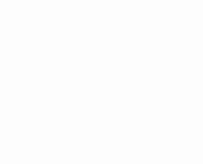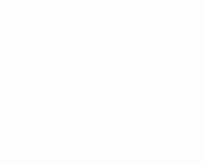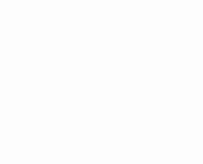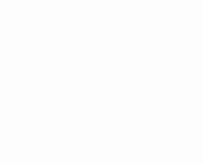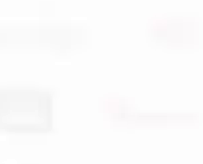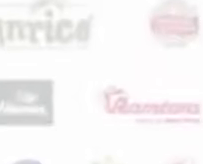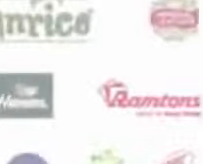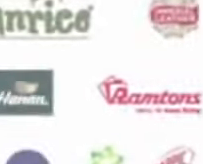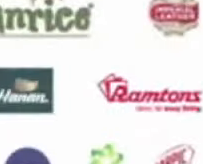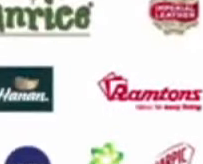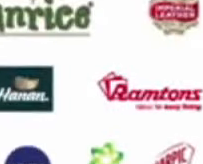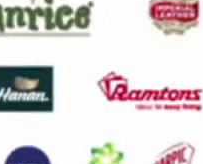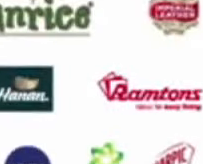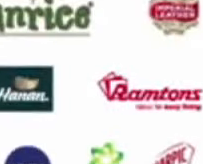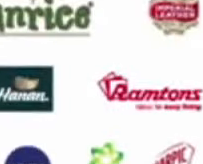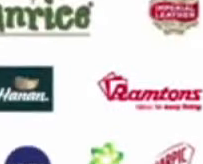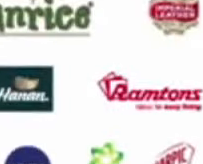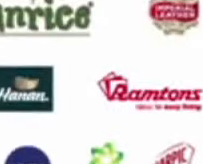your story za jaba.